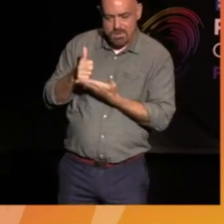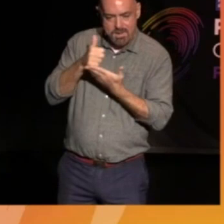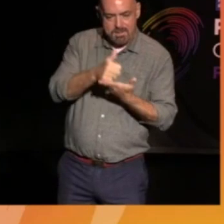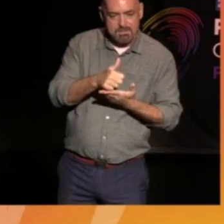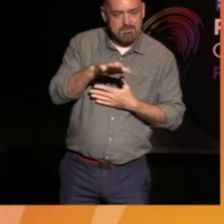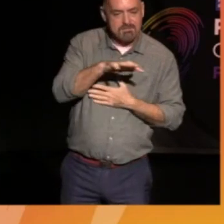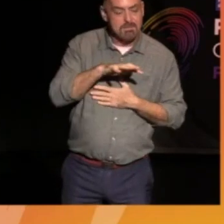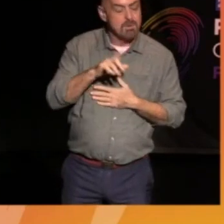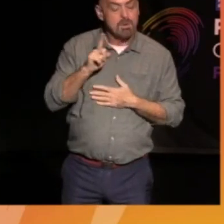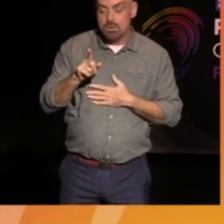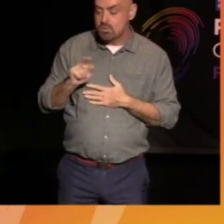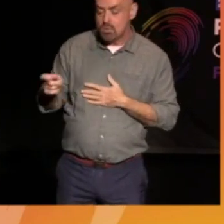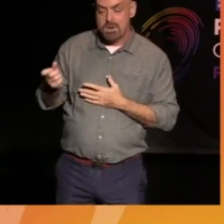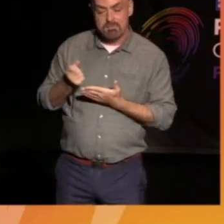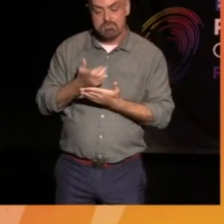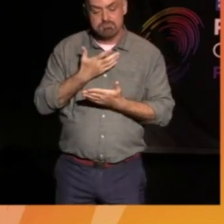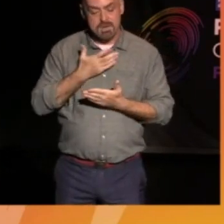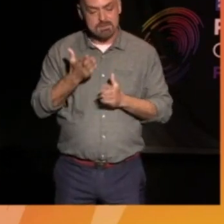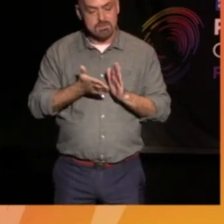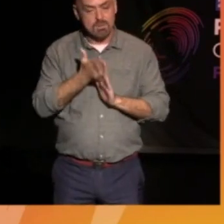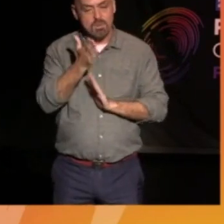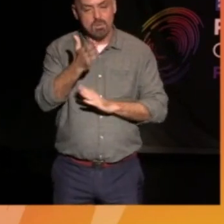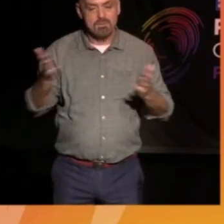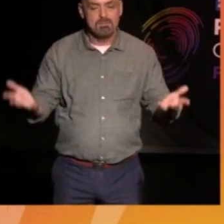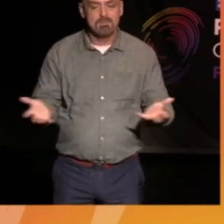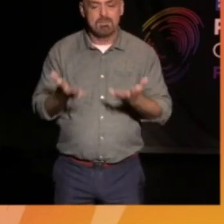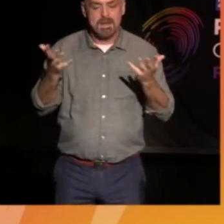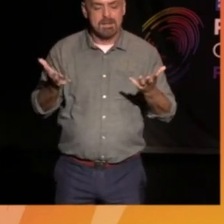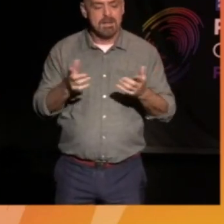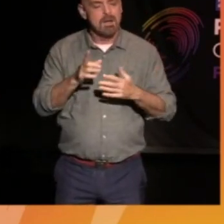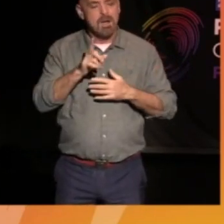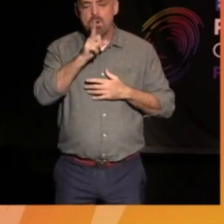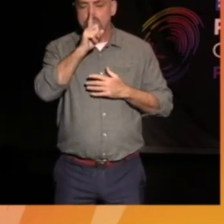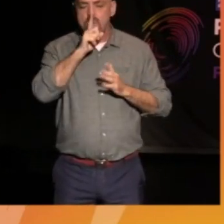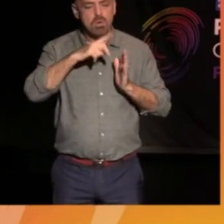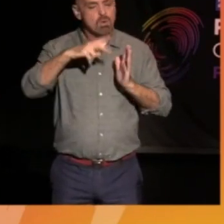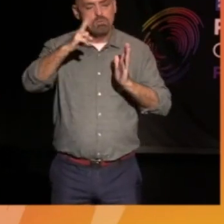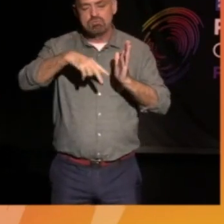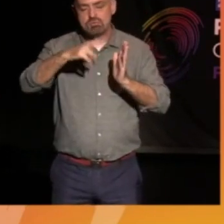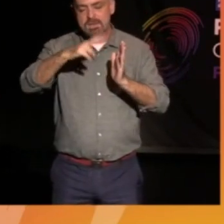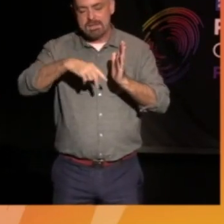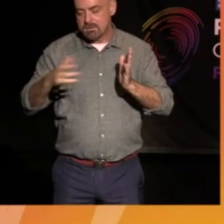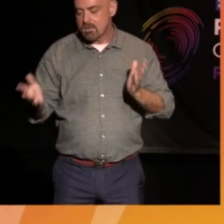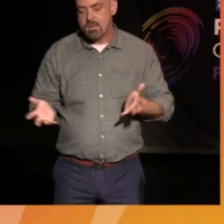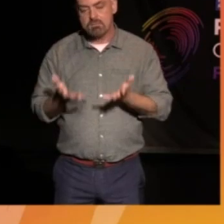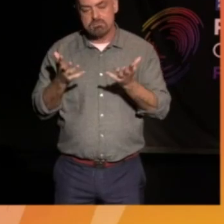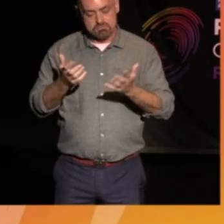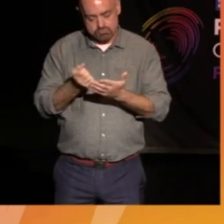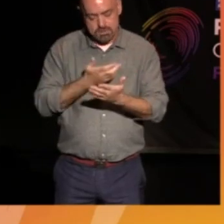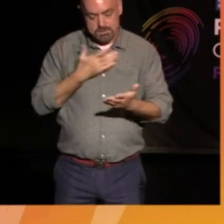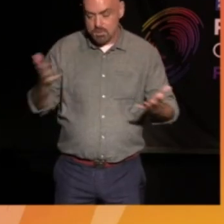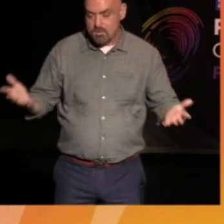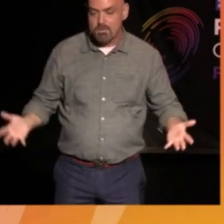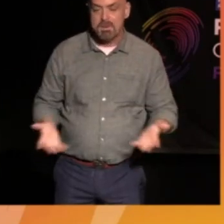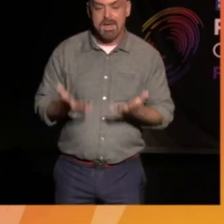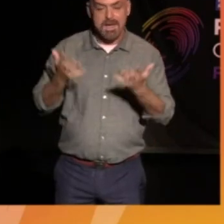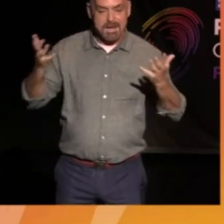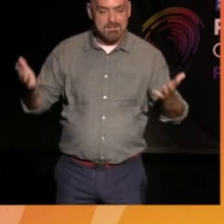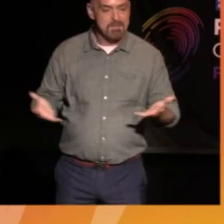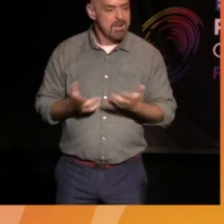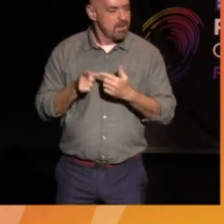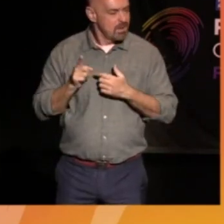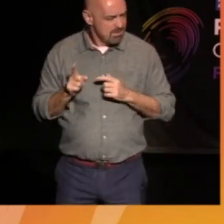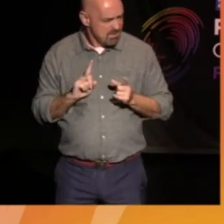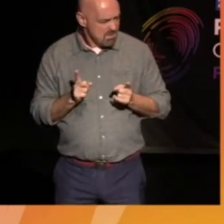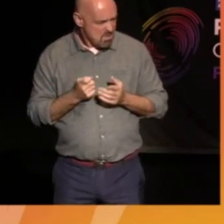When you were given the right to play, never mind the right to read, just the right to play, what